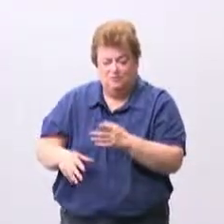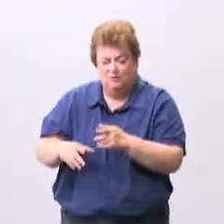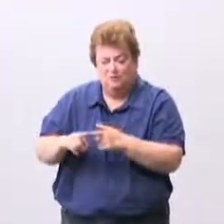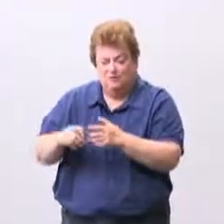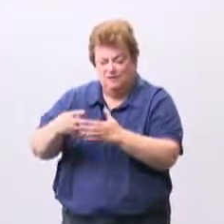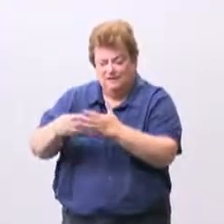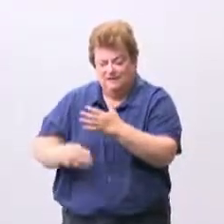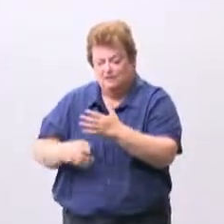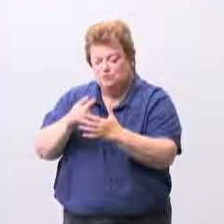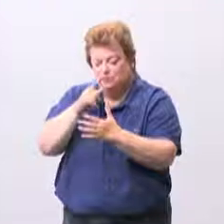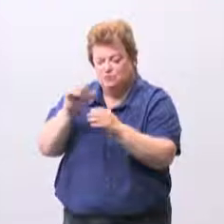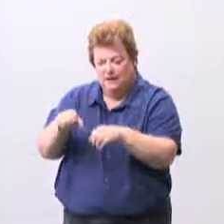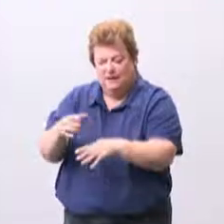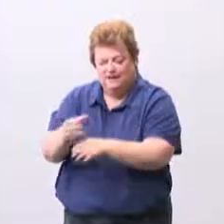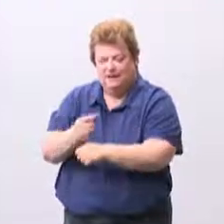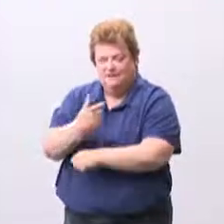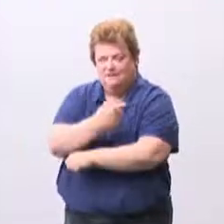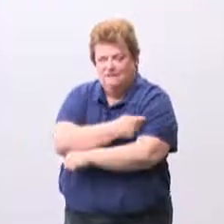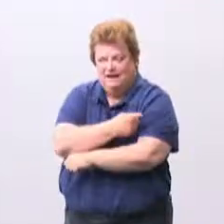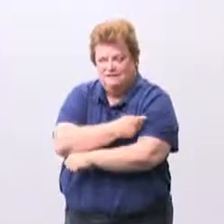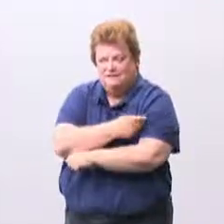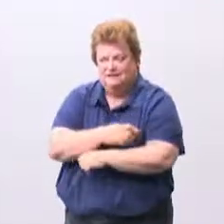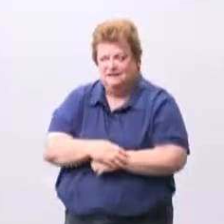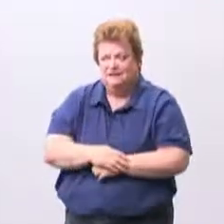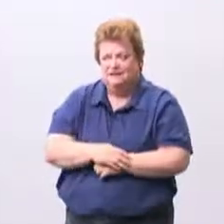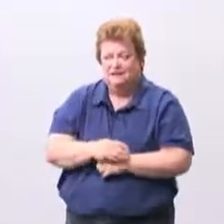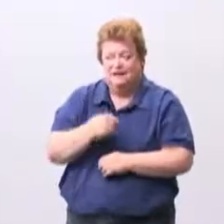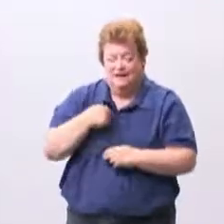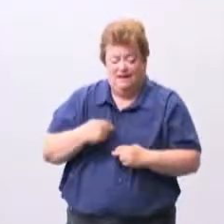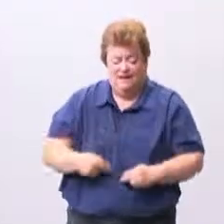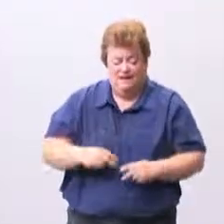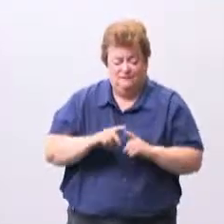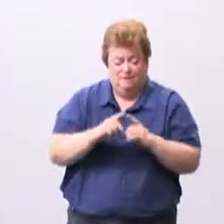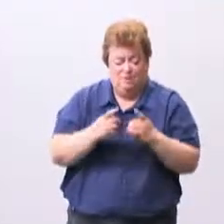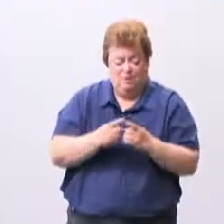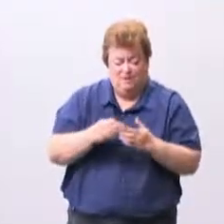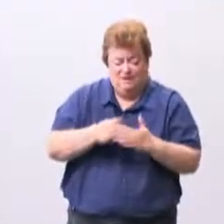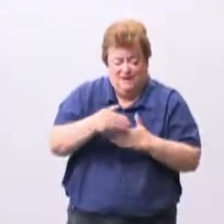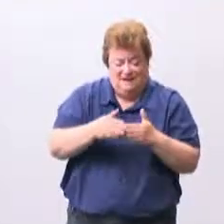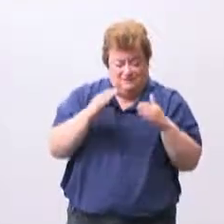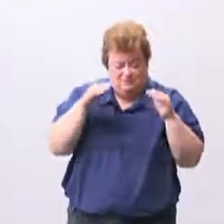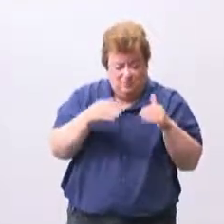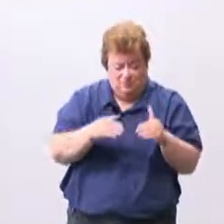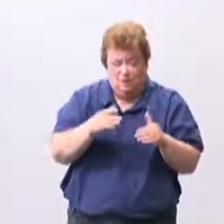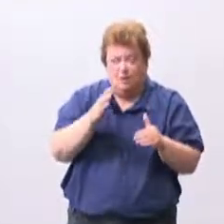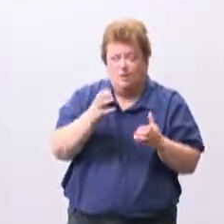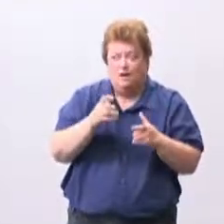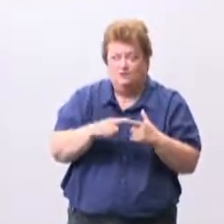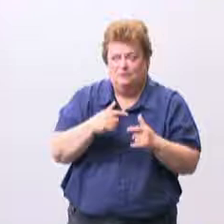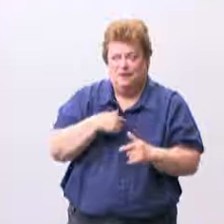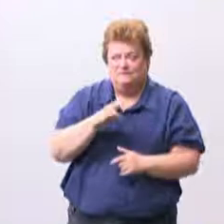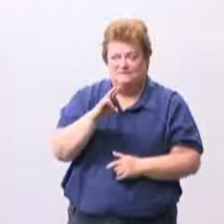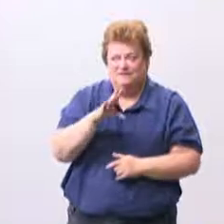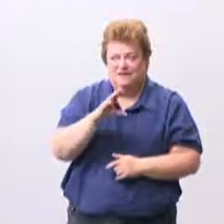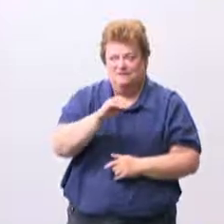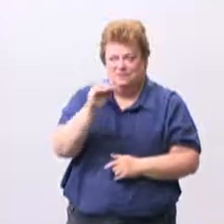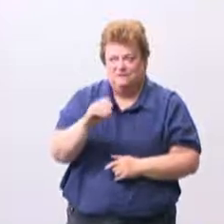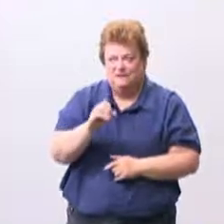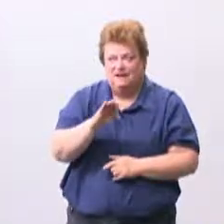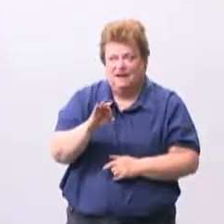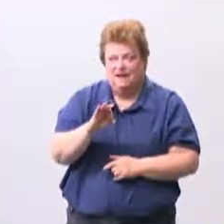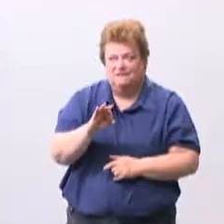for vaccine. The health department's next focus will be to have 75% of Lancaster